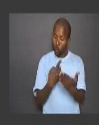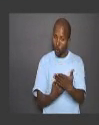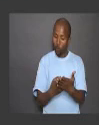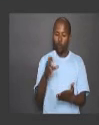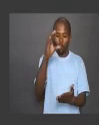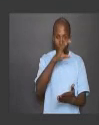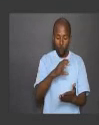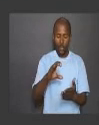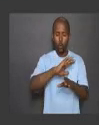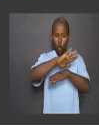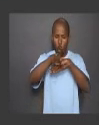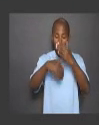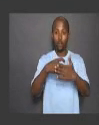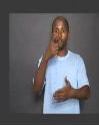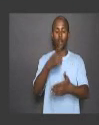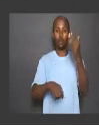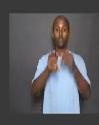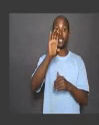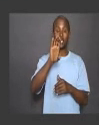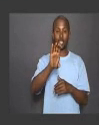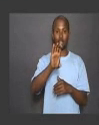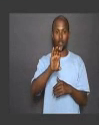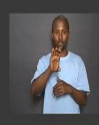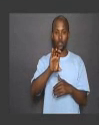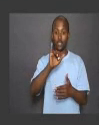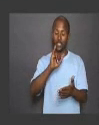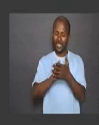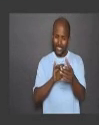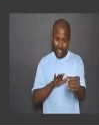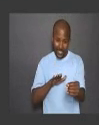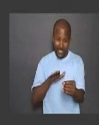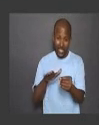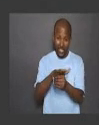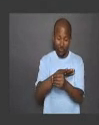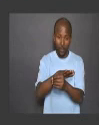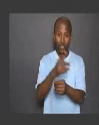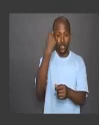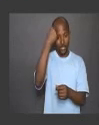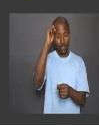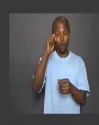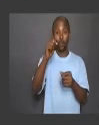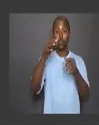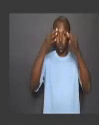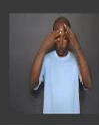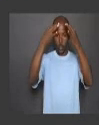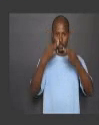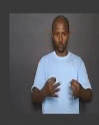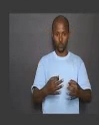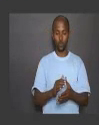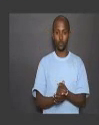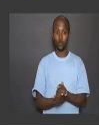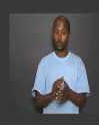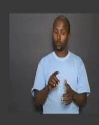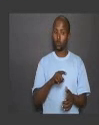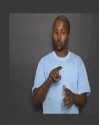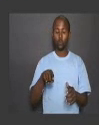find all values of c that satisfy the theorem's conclusion. You